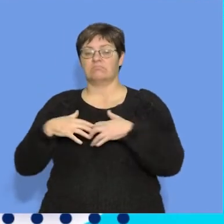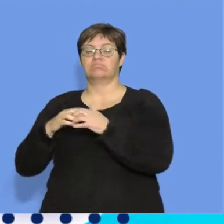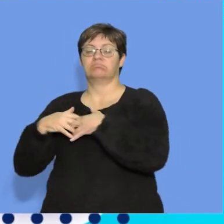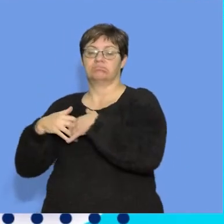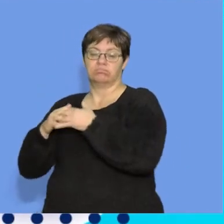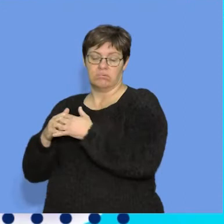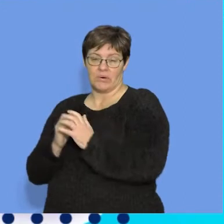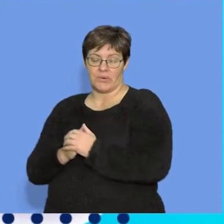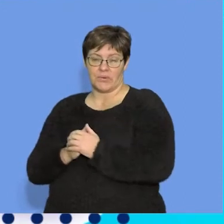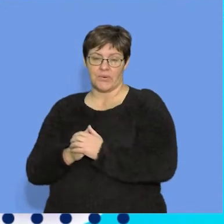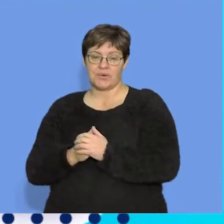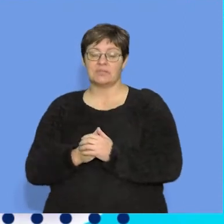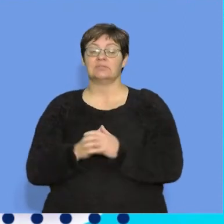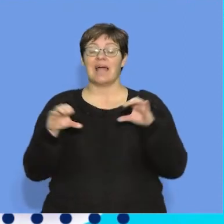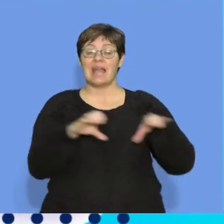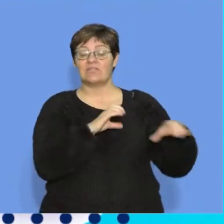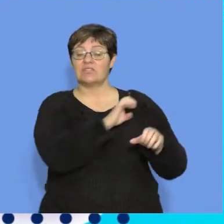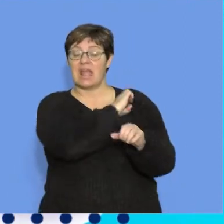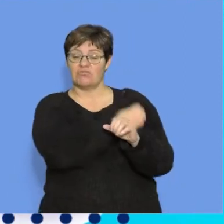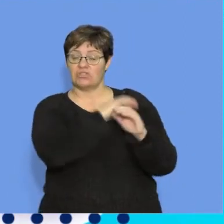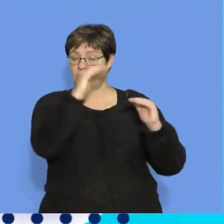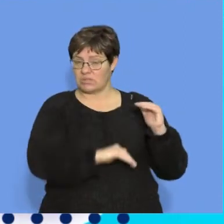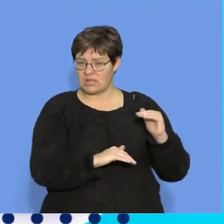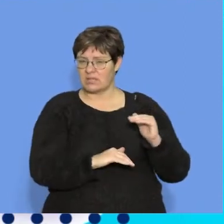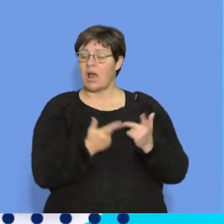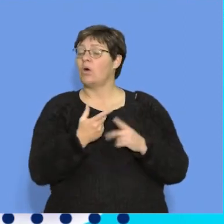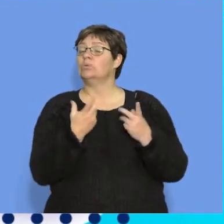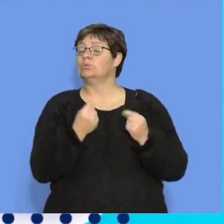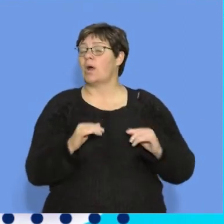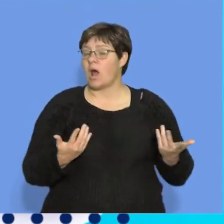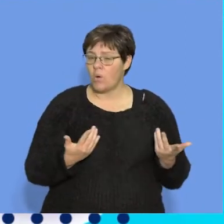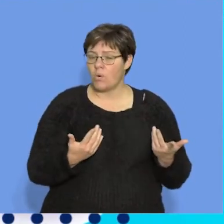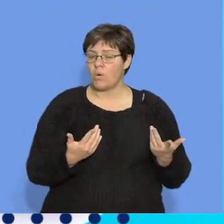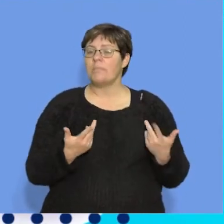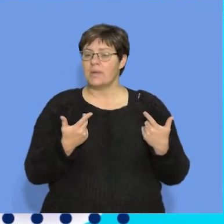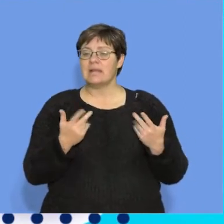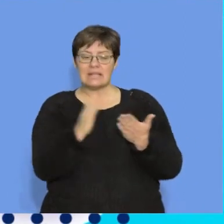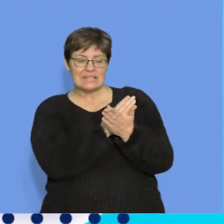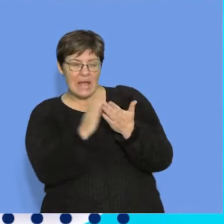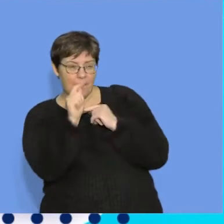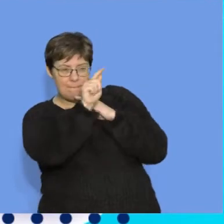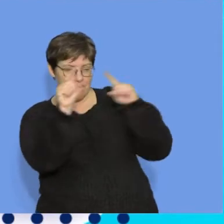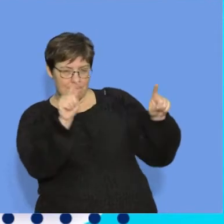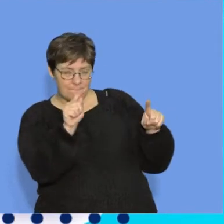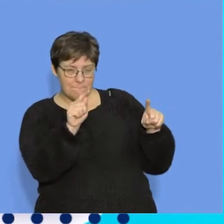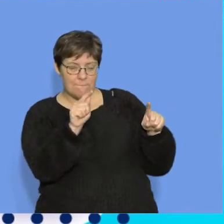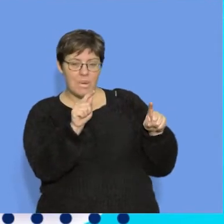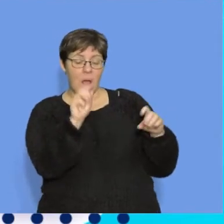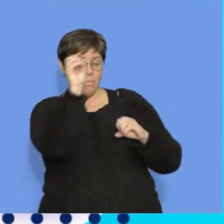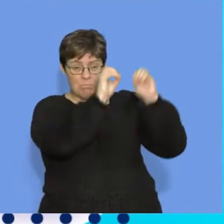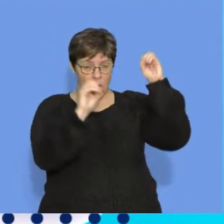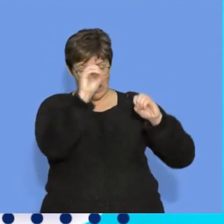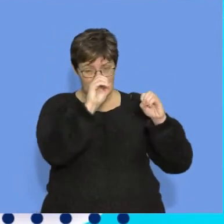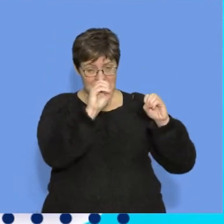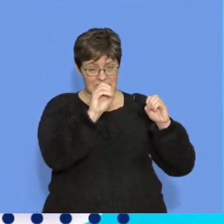complex. It decreases the activation energy, and it usually does this by holding some of the reactant molecules